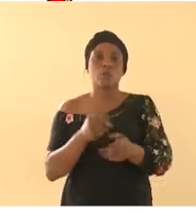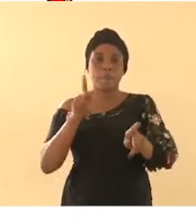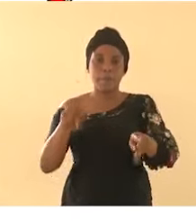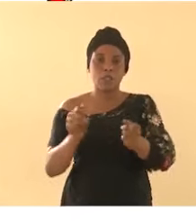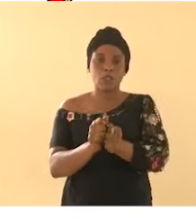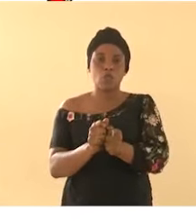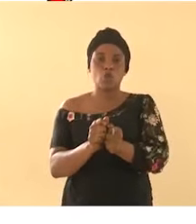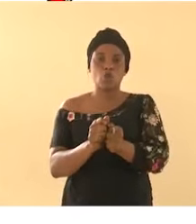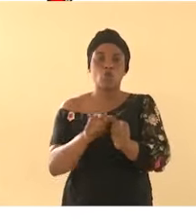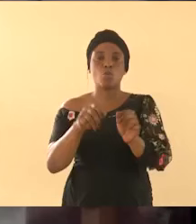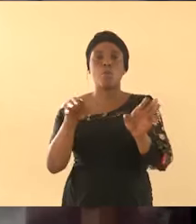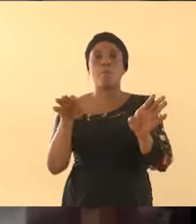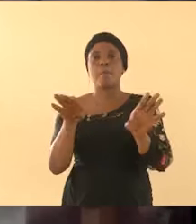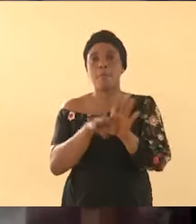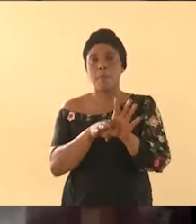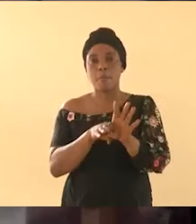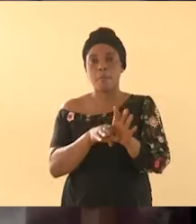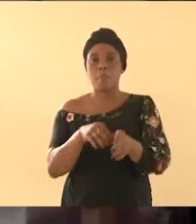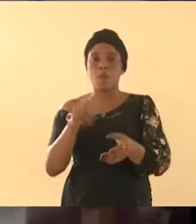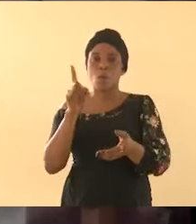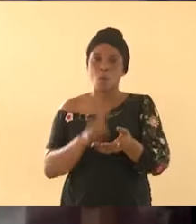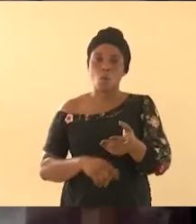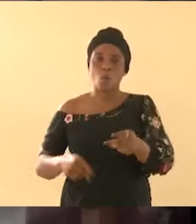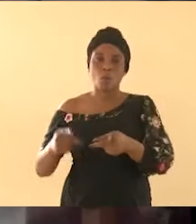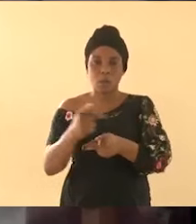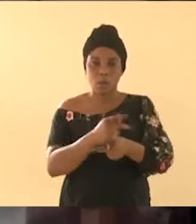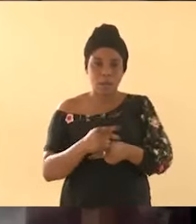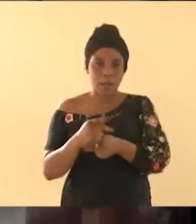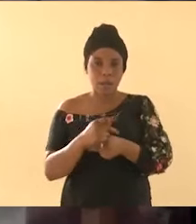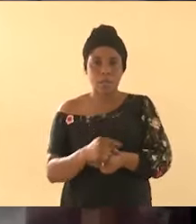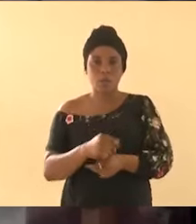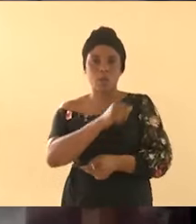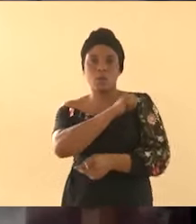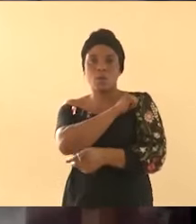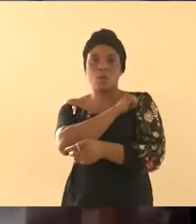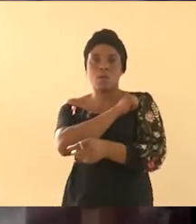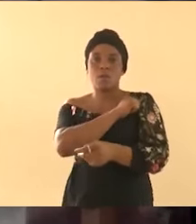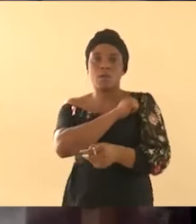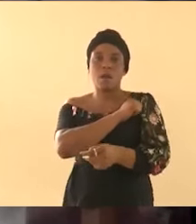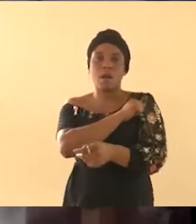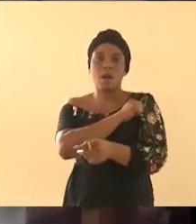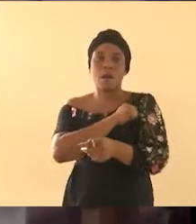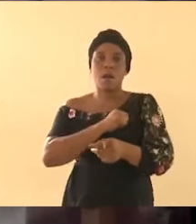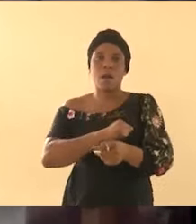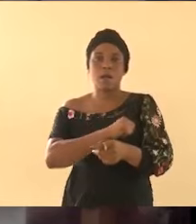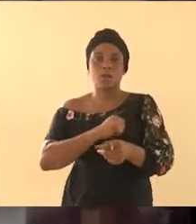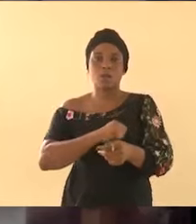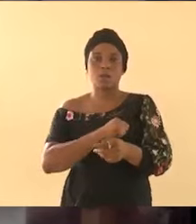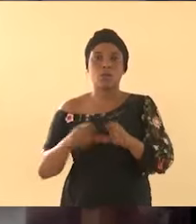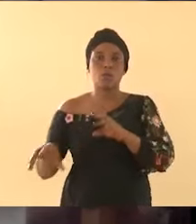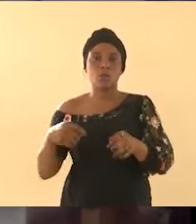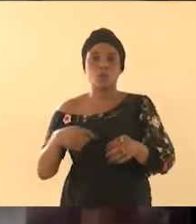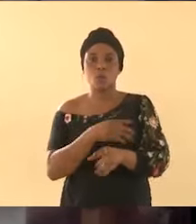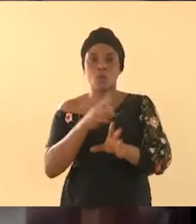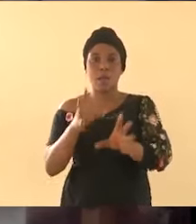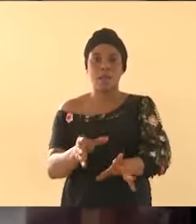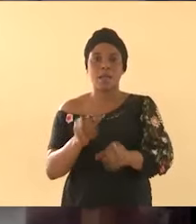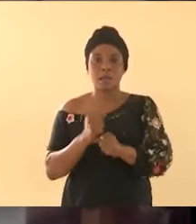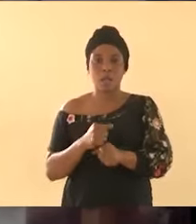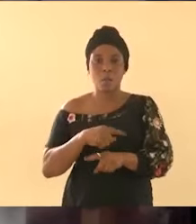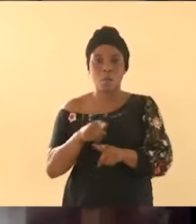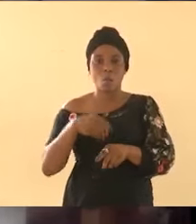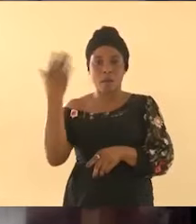spouse. What kind of attitude do we adopt when faced with suffering and adversities? That's the